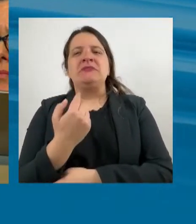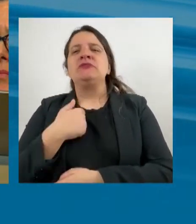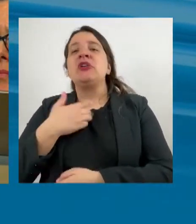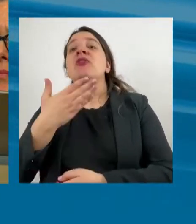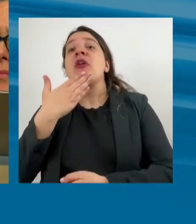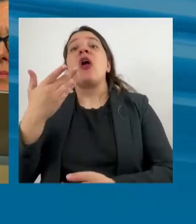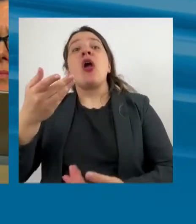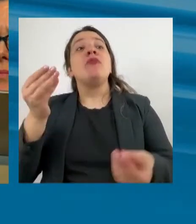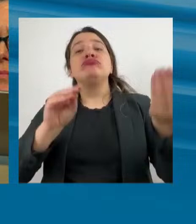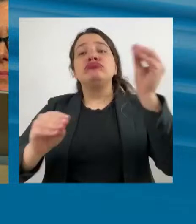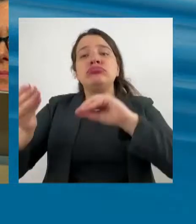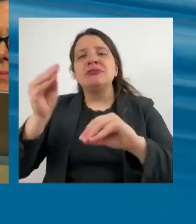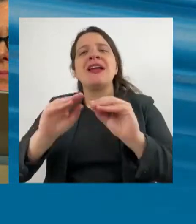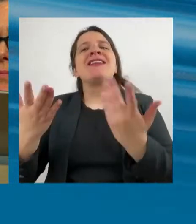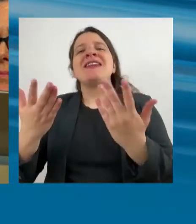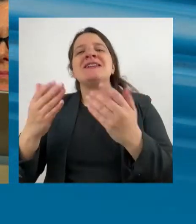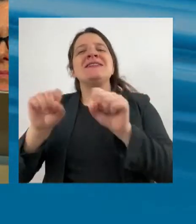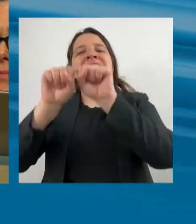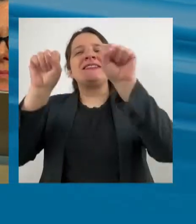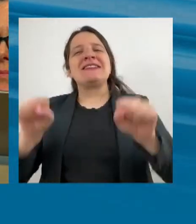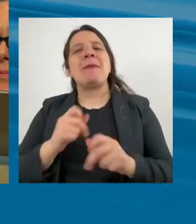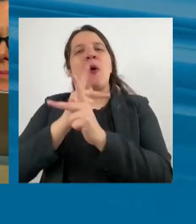experience in the building of